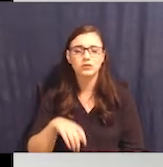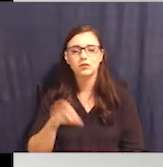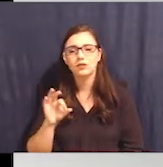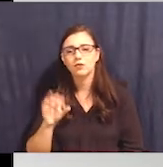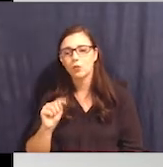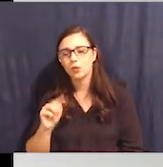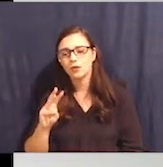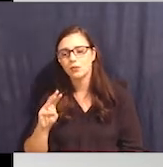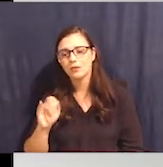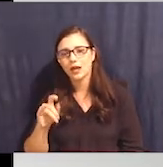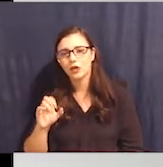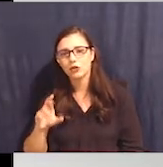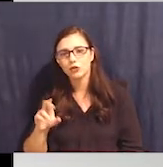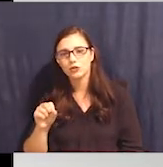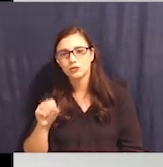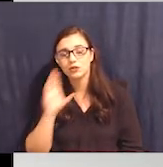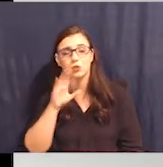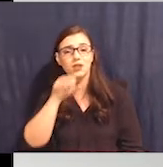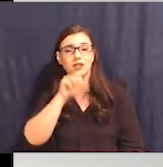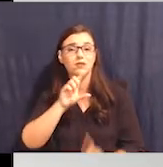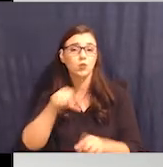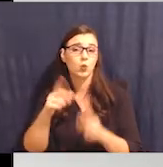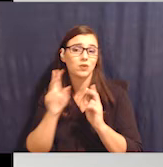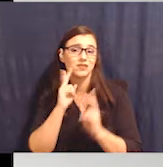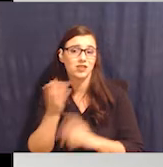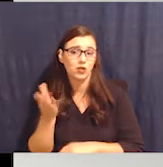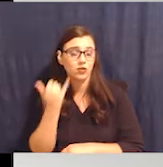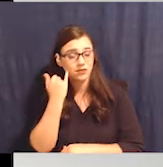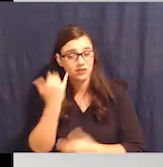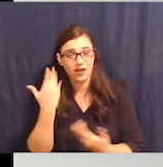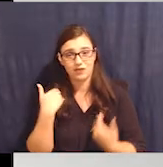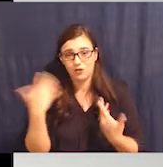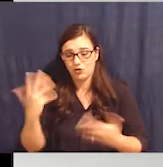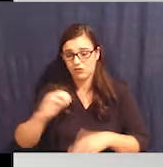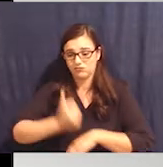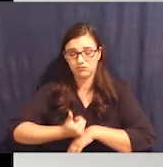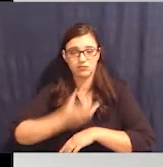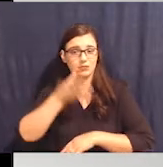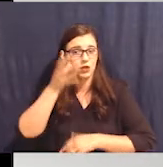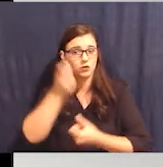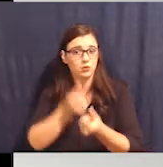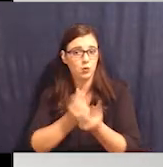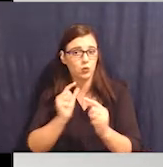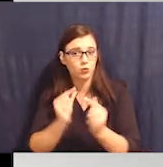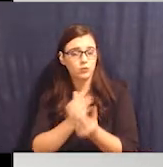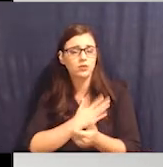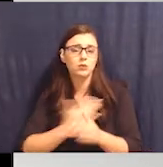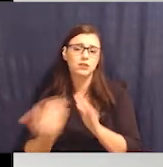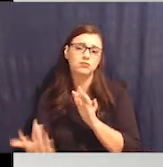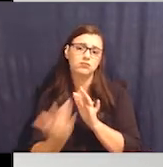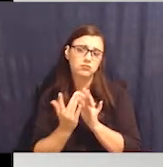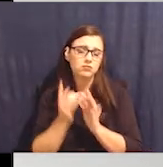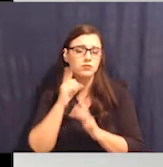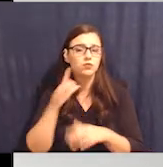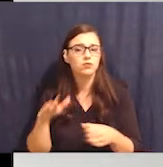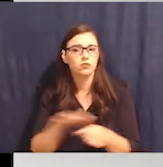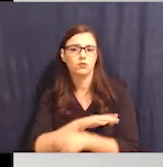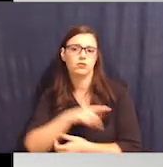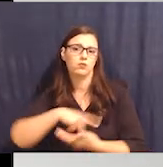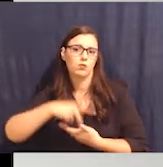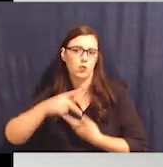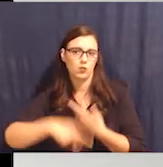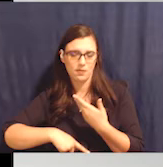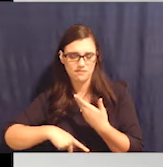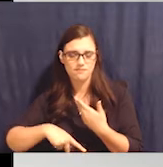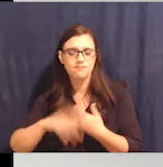Naples, Fort Myers, we'd love to go visit there if you have an existing parent support group. So feel free to get in touch with us to do